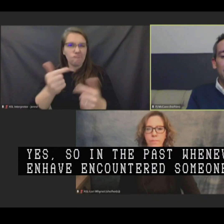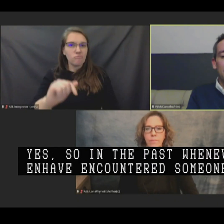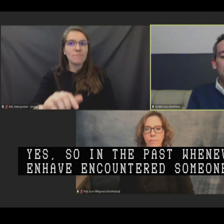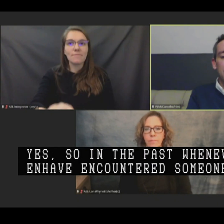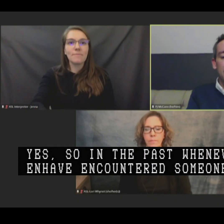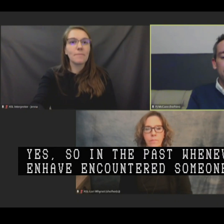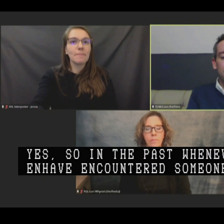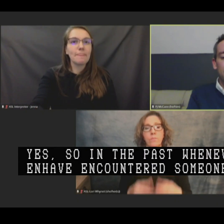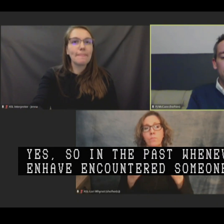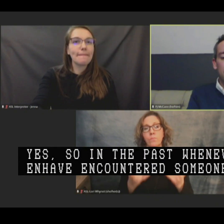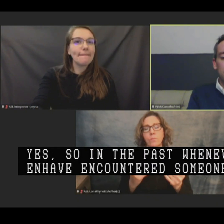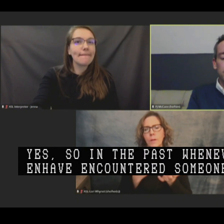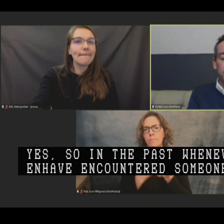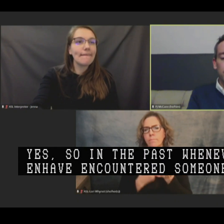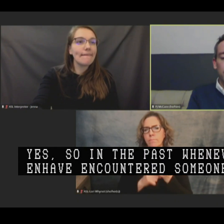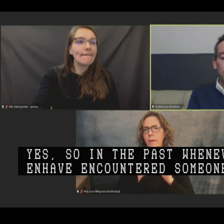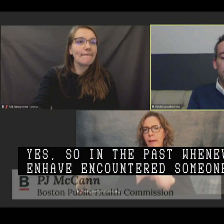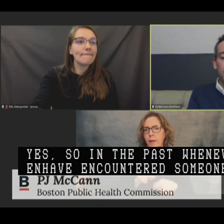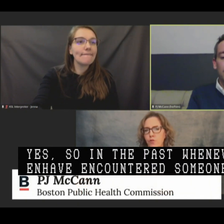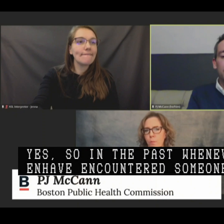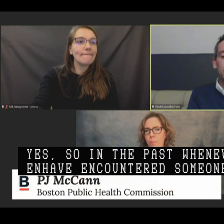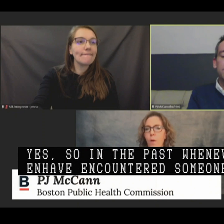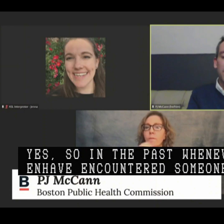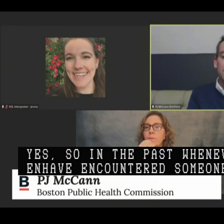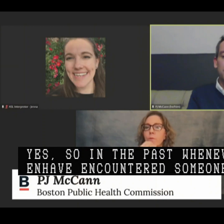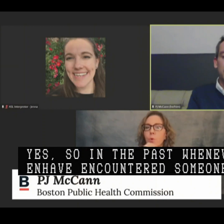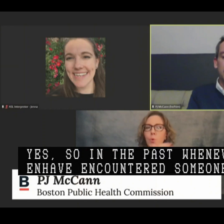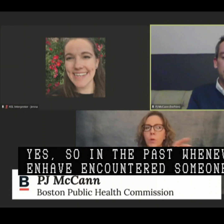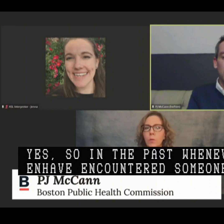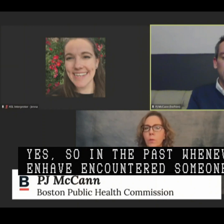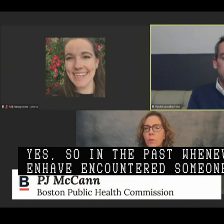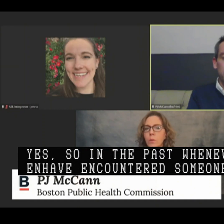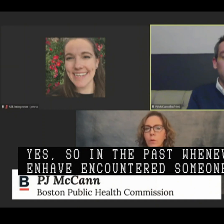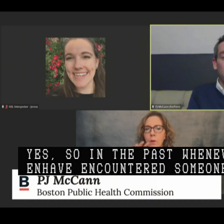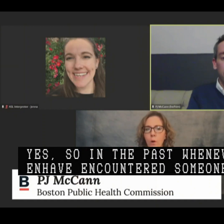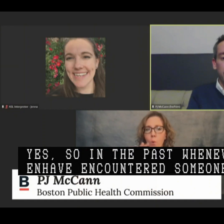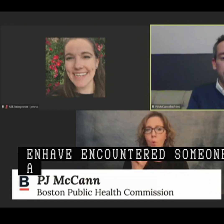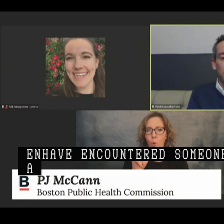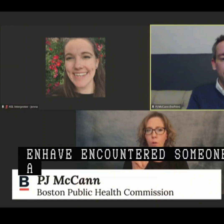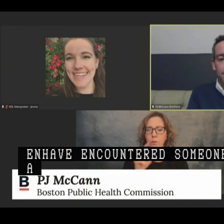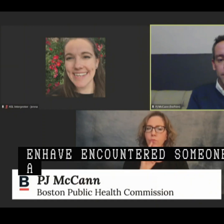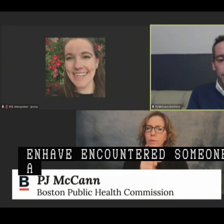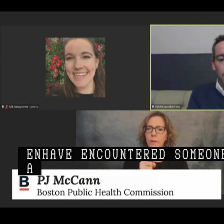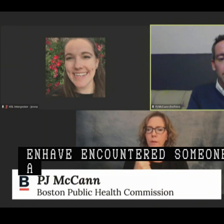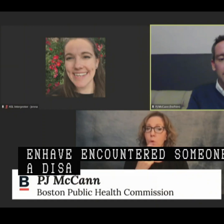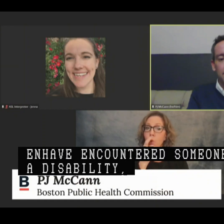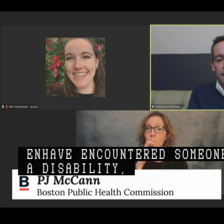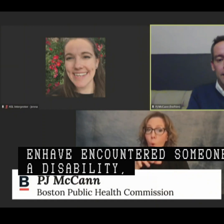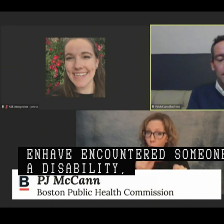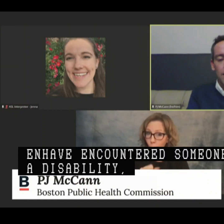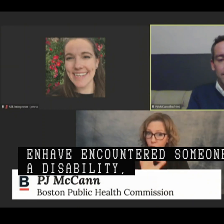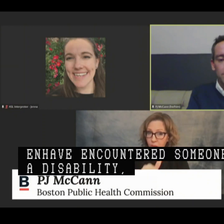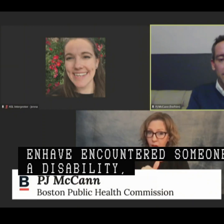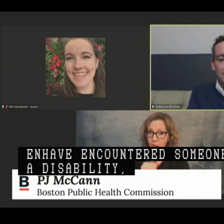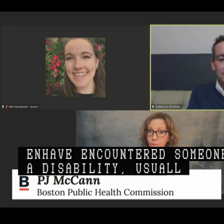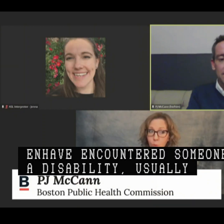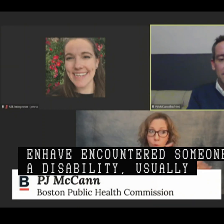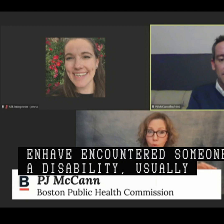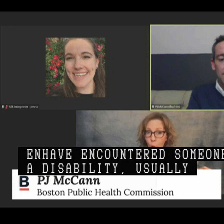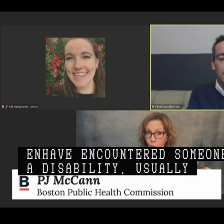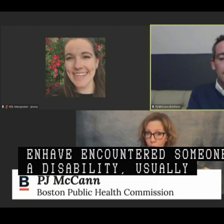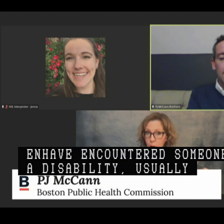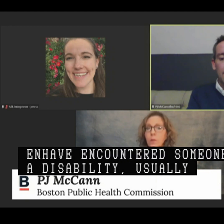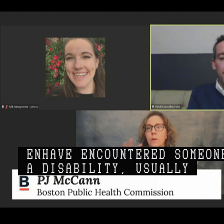we think in many of them, so the legal responsibility is on sort of the owner of the food court. And I think in a lot of those